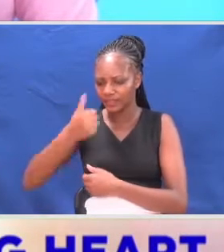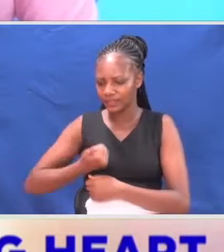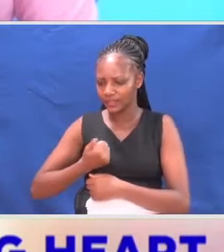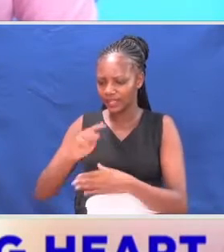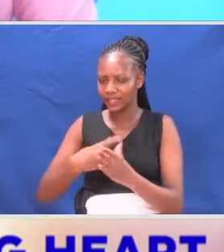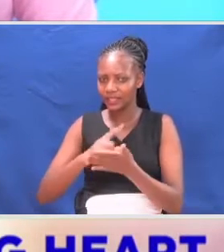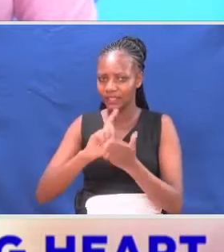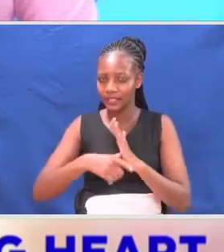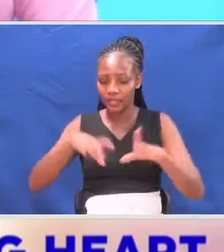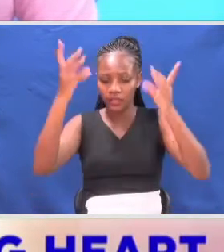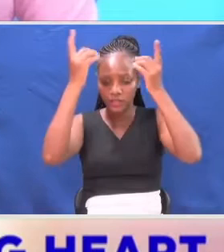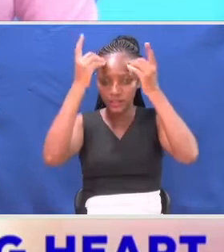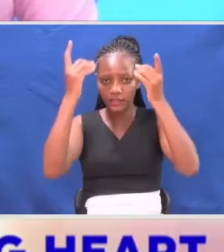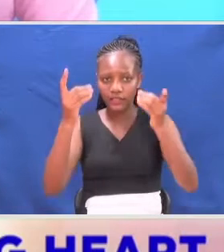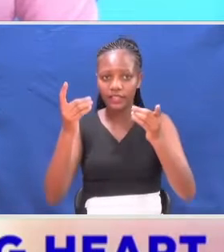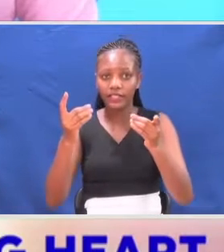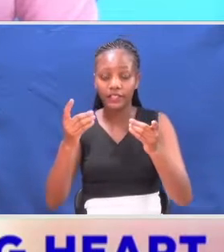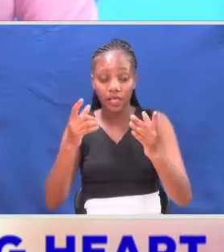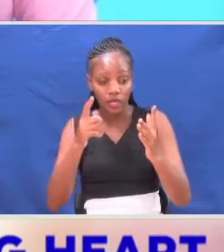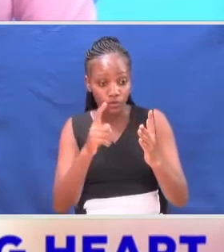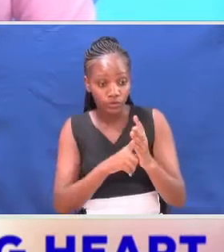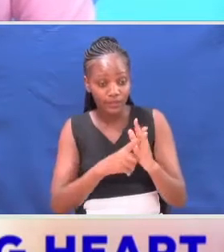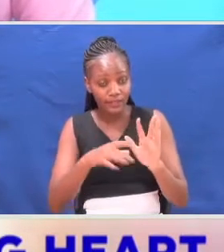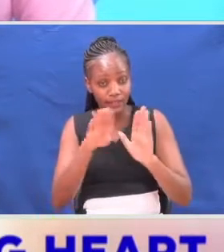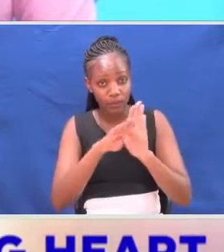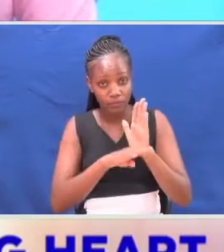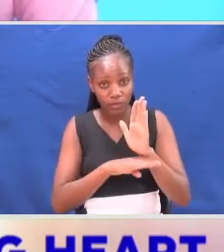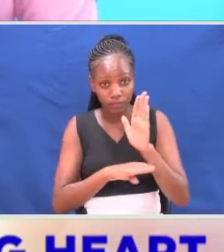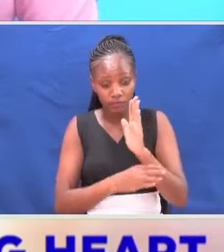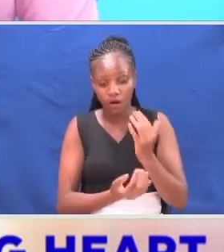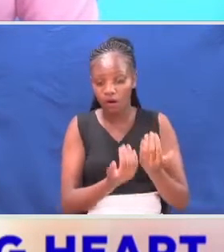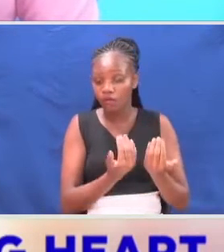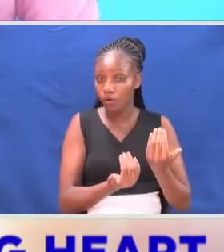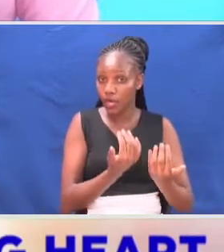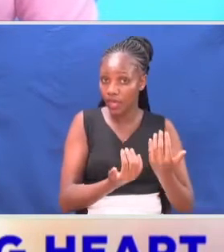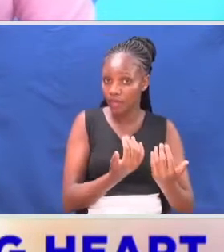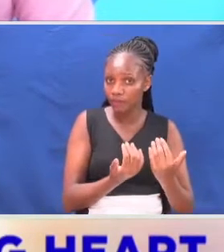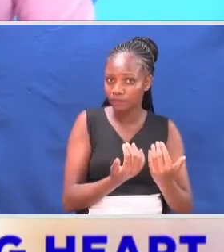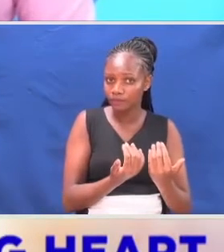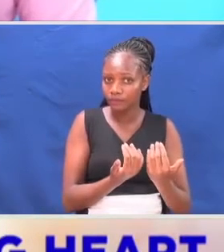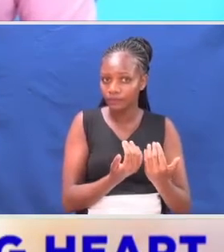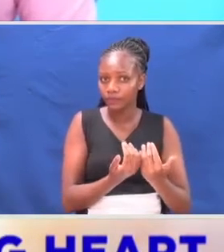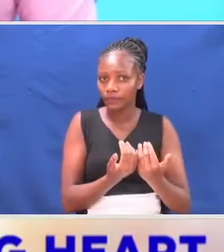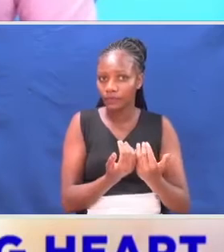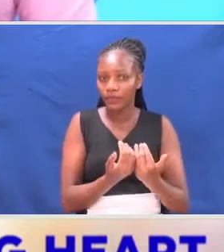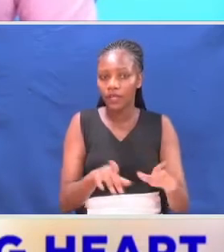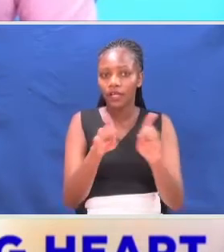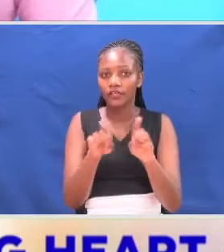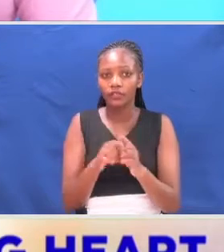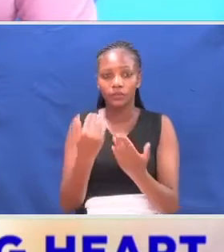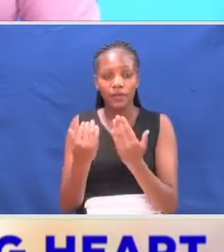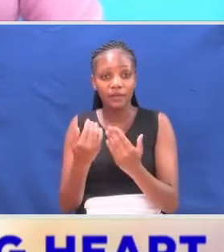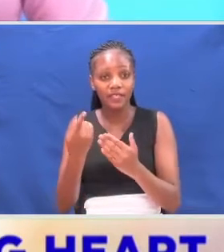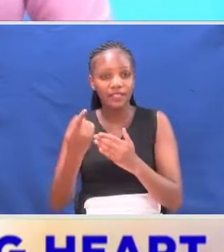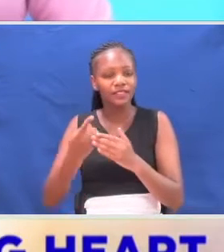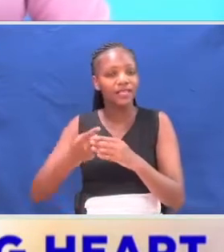she decided to pursue her chef ambitions. From the streets to the kitchen, it could be quite a